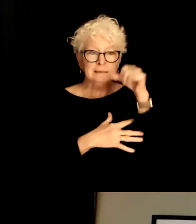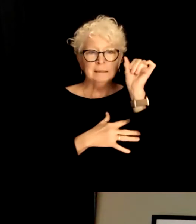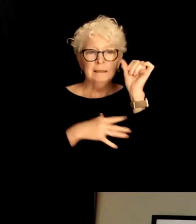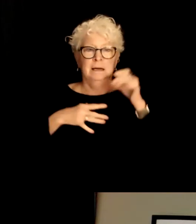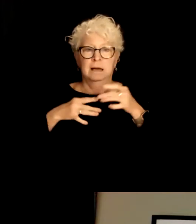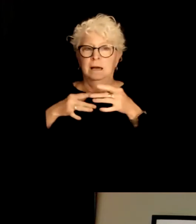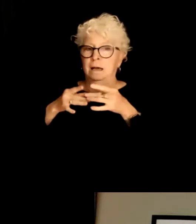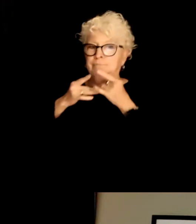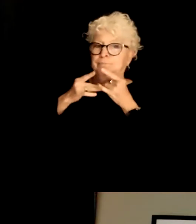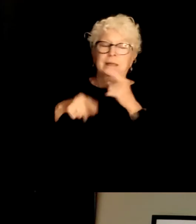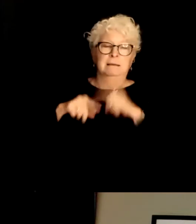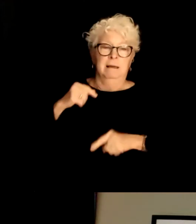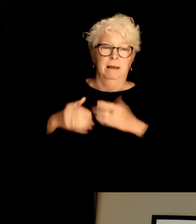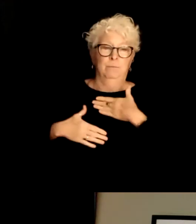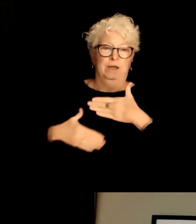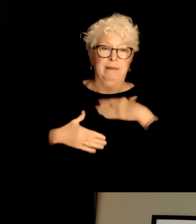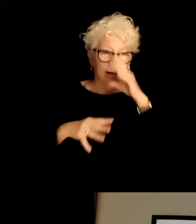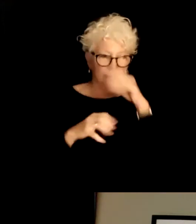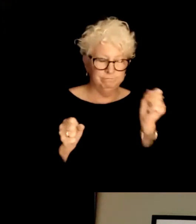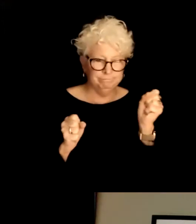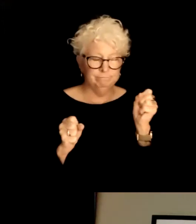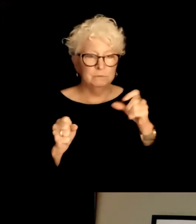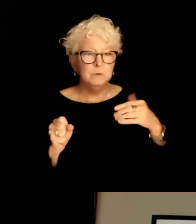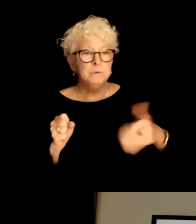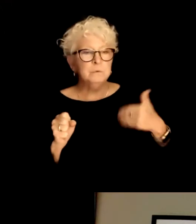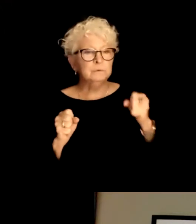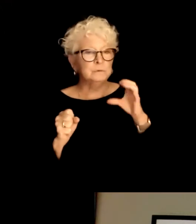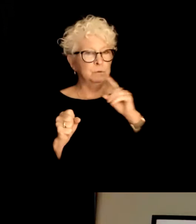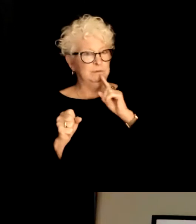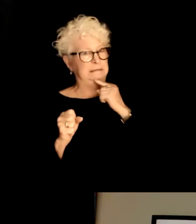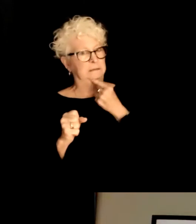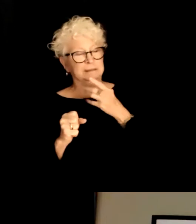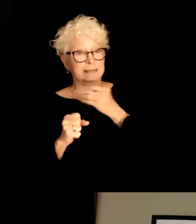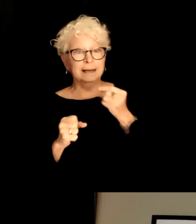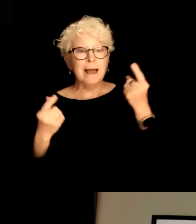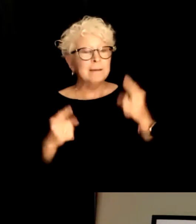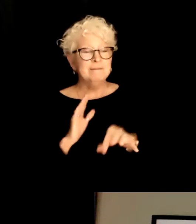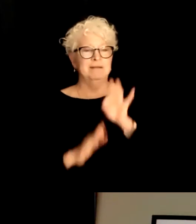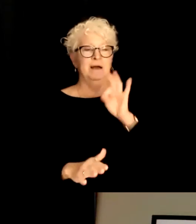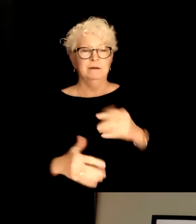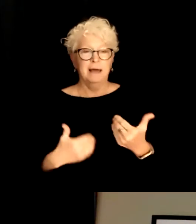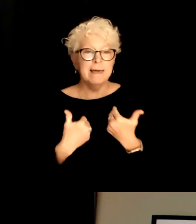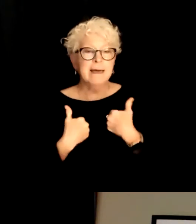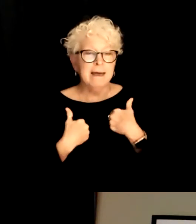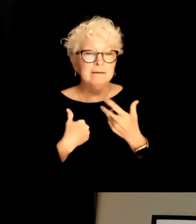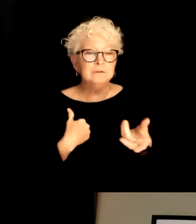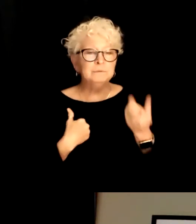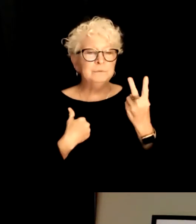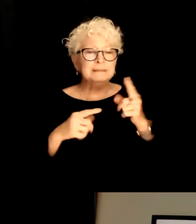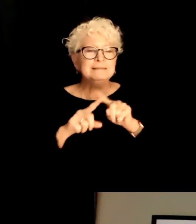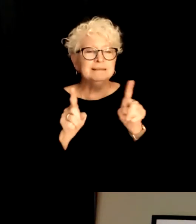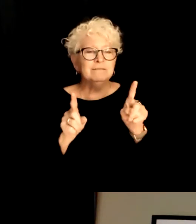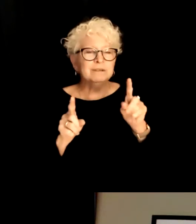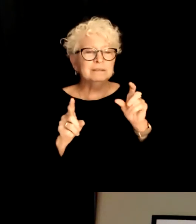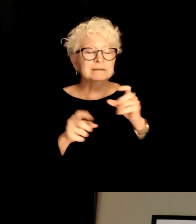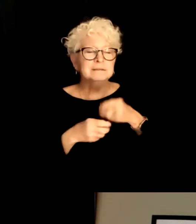passing out, really, really horrific symptoms. And I actually ended up being diagnosed with 2 different spinal